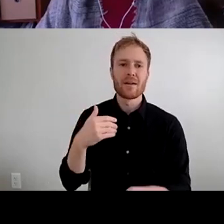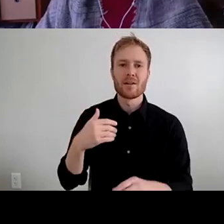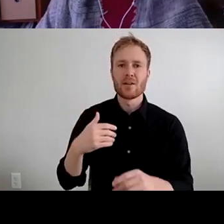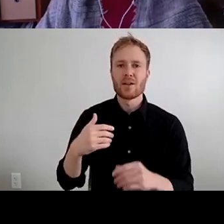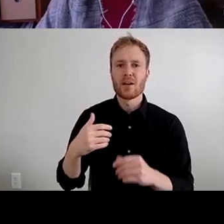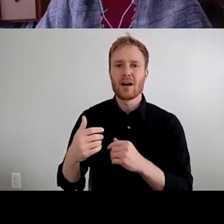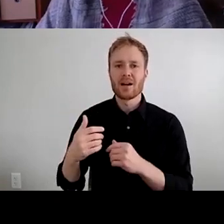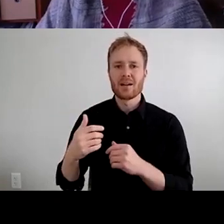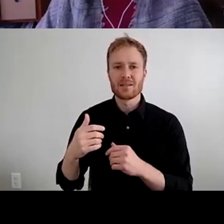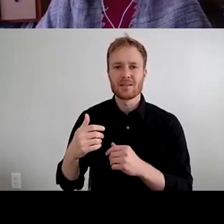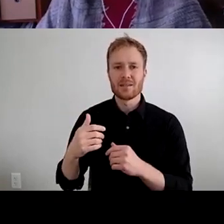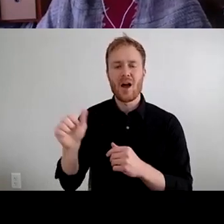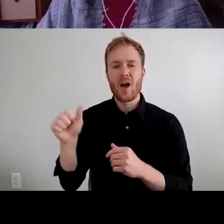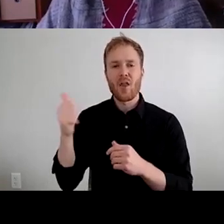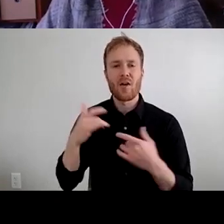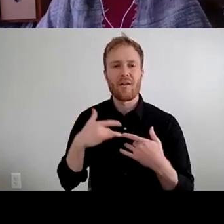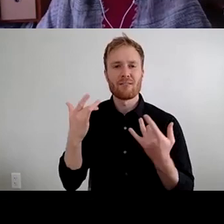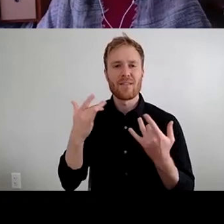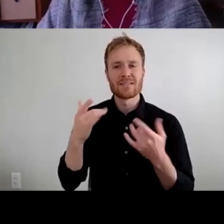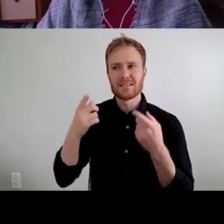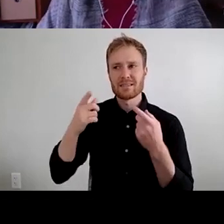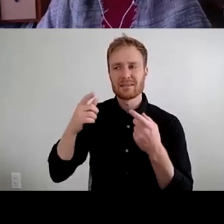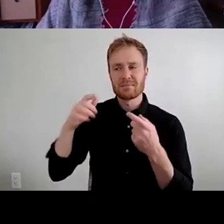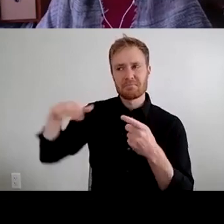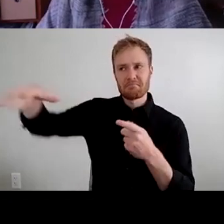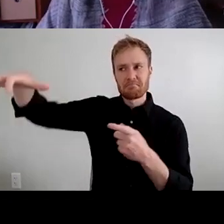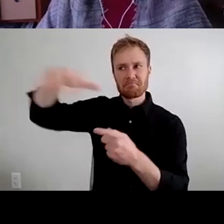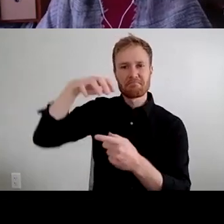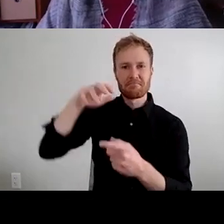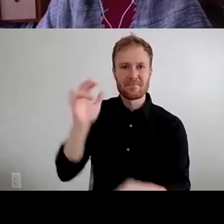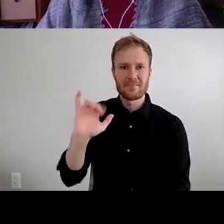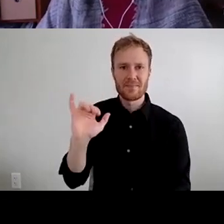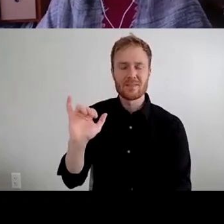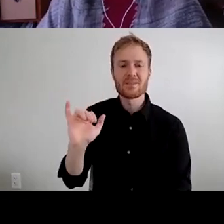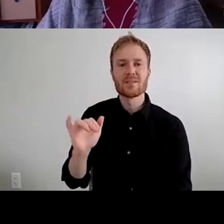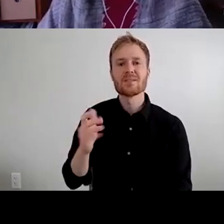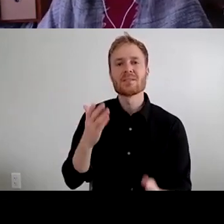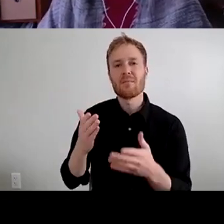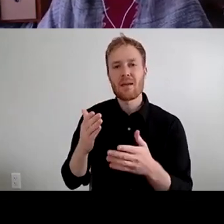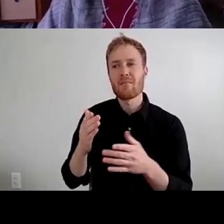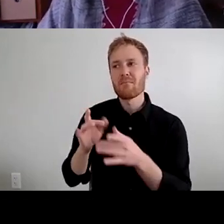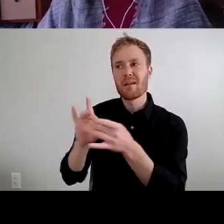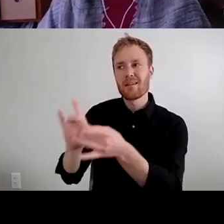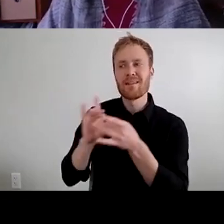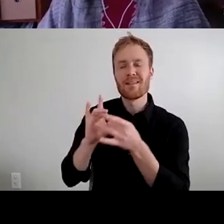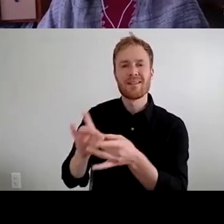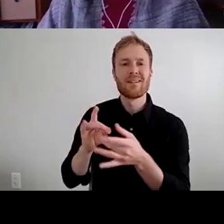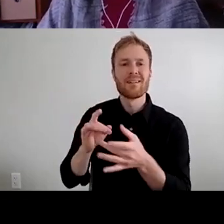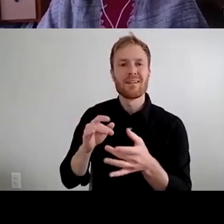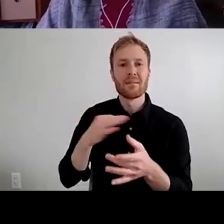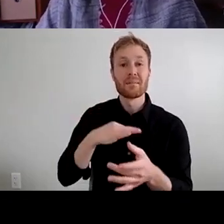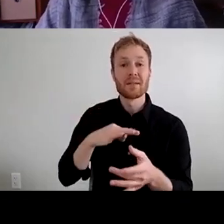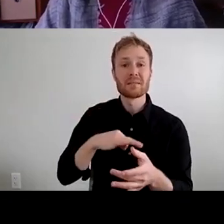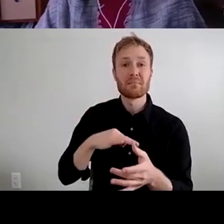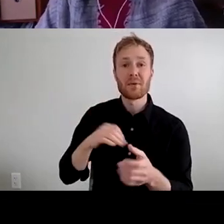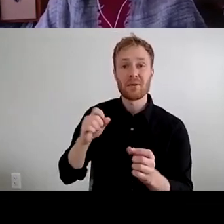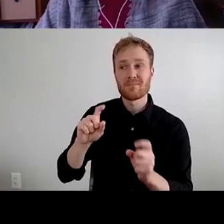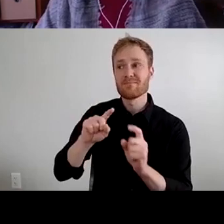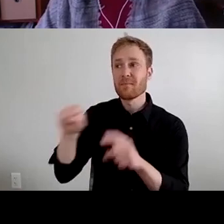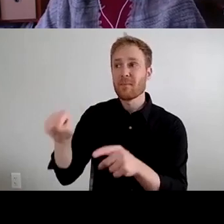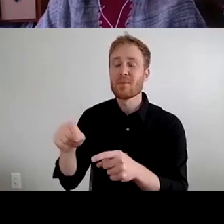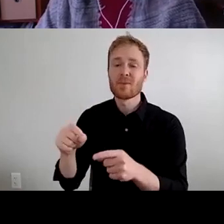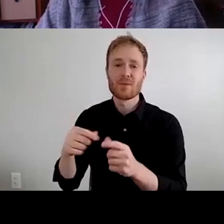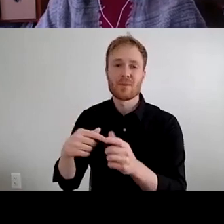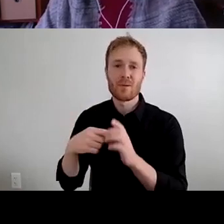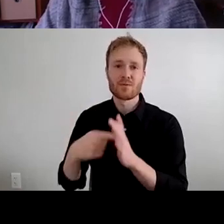also, the whole relationship between Pittsburgh and Glasgow and Warhol could have a major stage, international stage in a year.